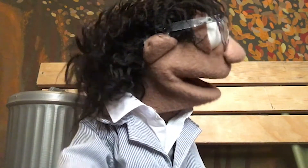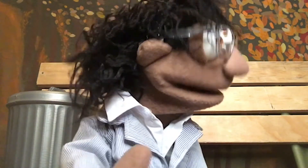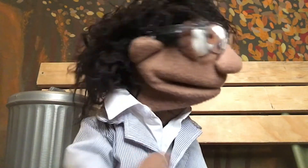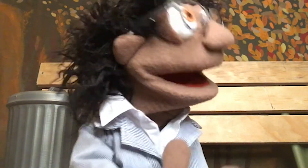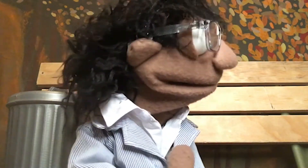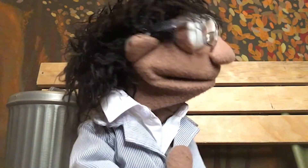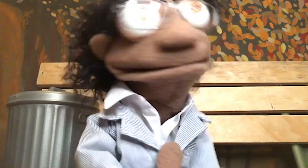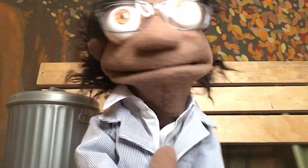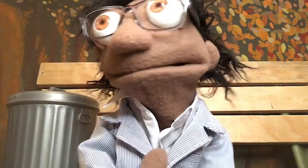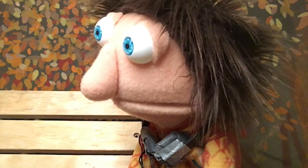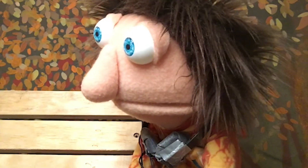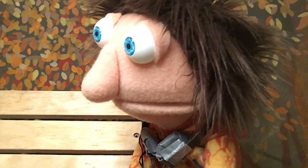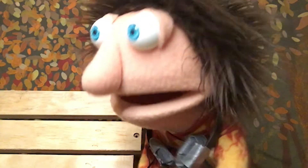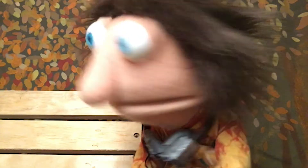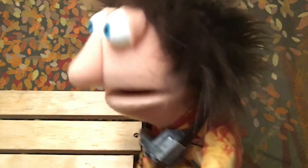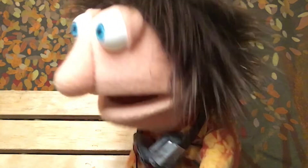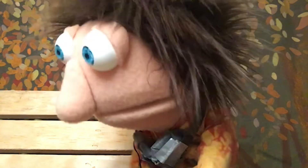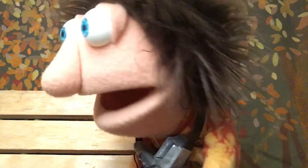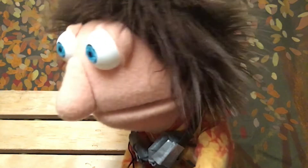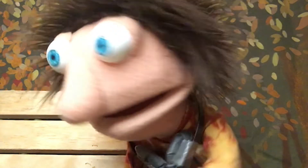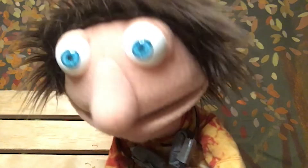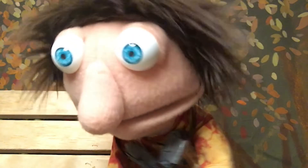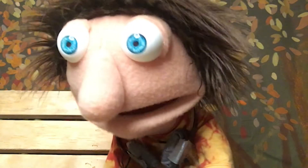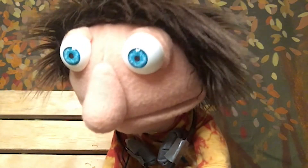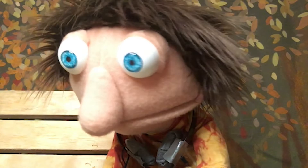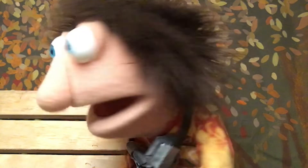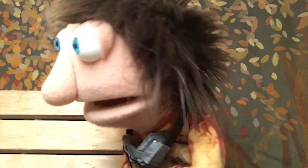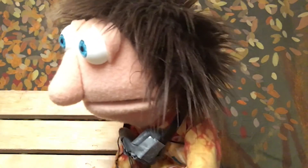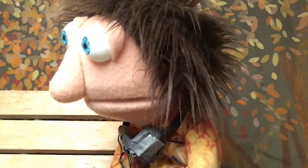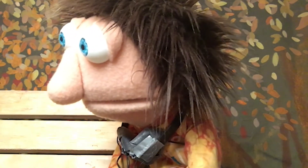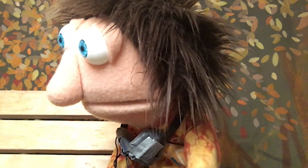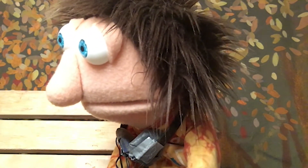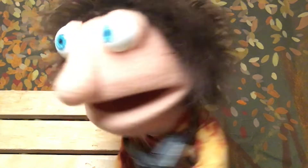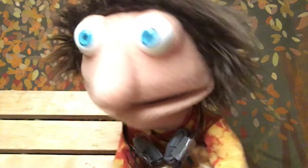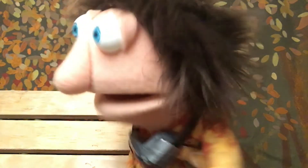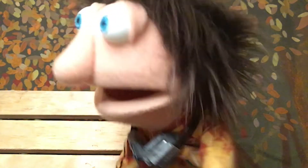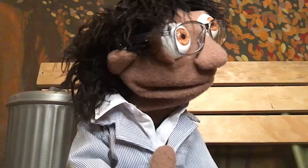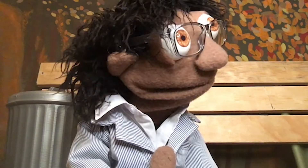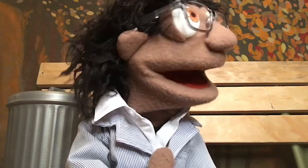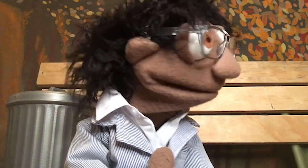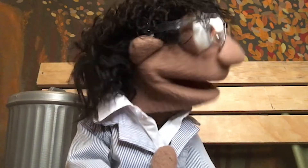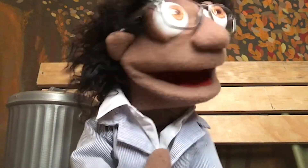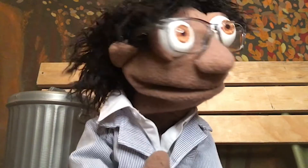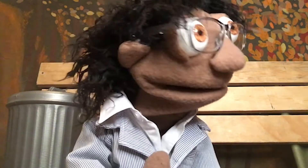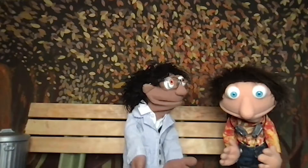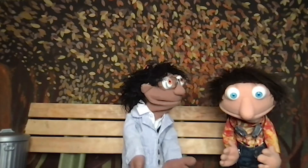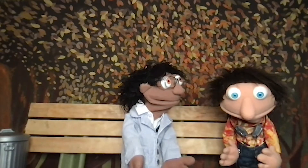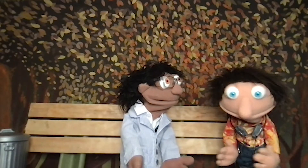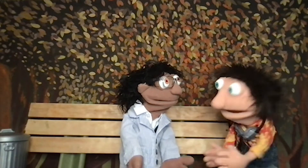I have to get going. It's time for you to find out what happened at the zoo. Please. Come on, I'm sorry. Fine, what